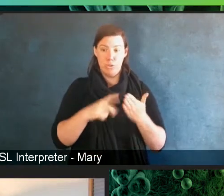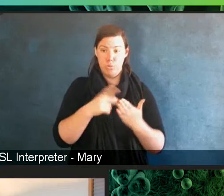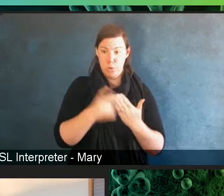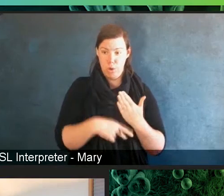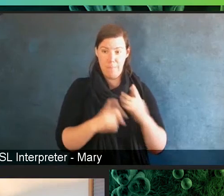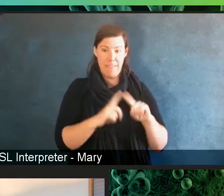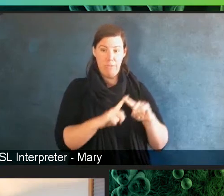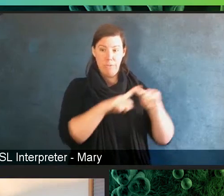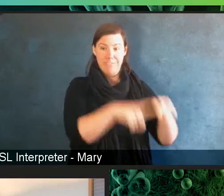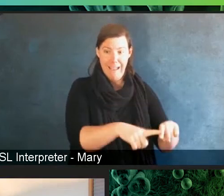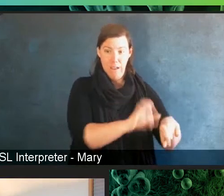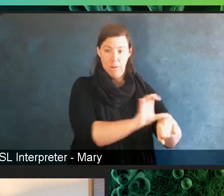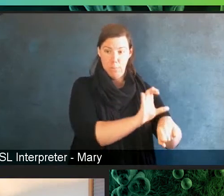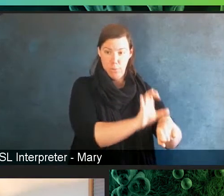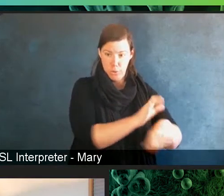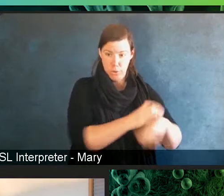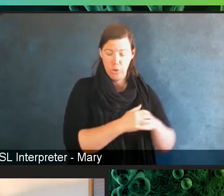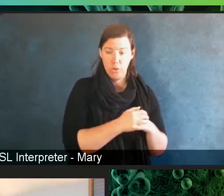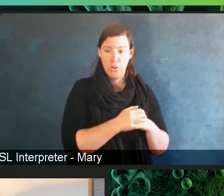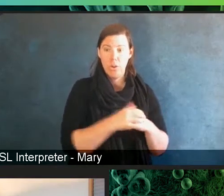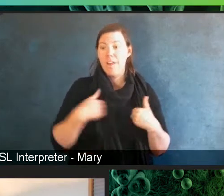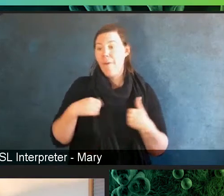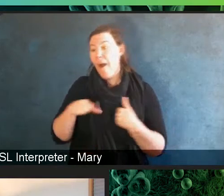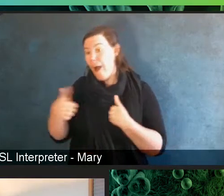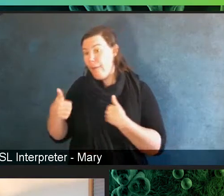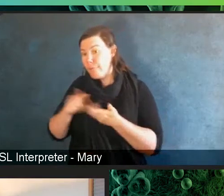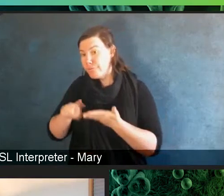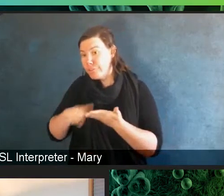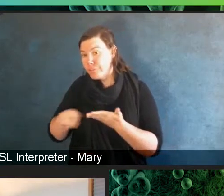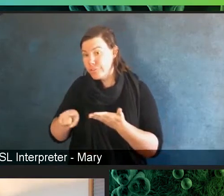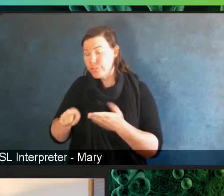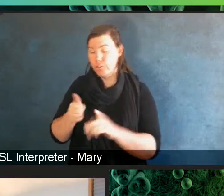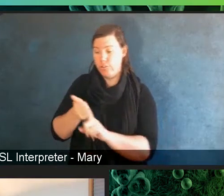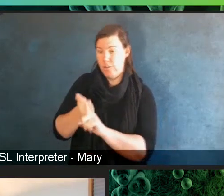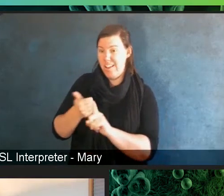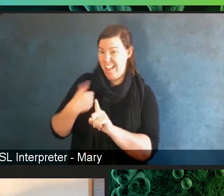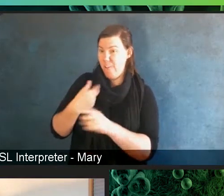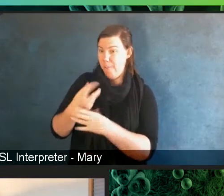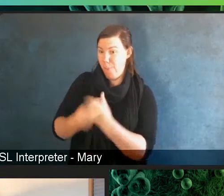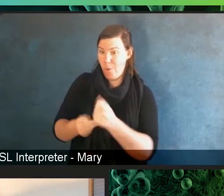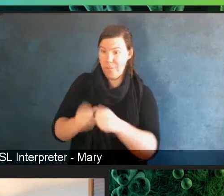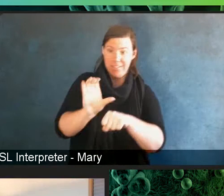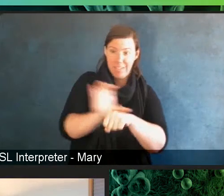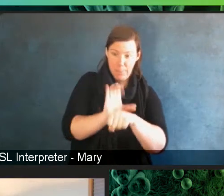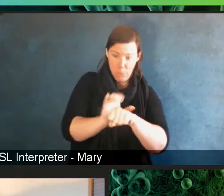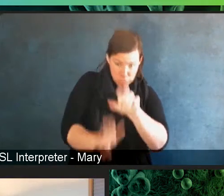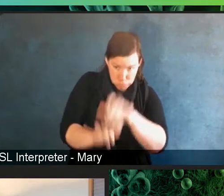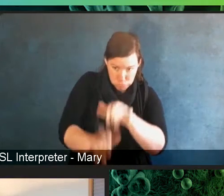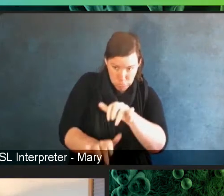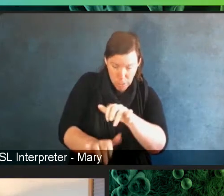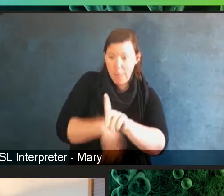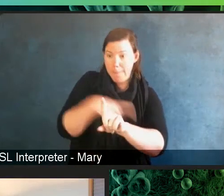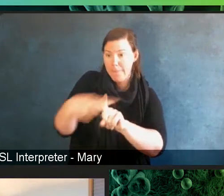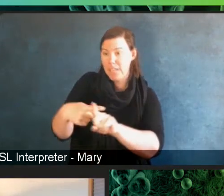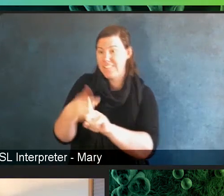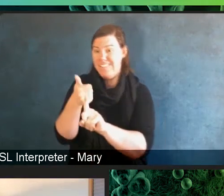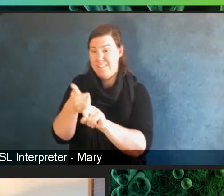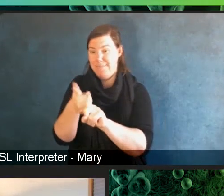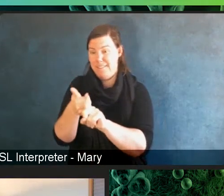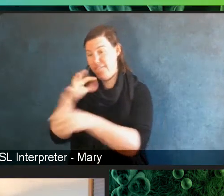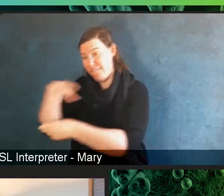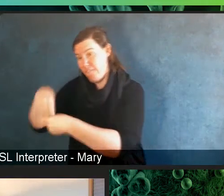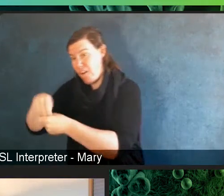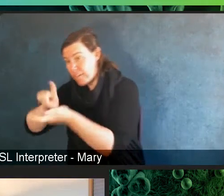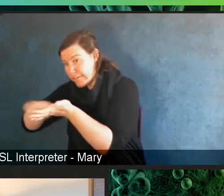bench and a computer, or they might have research programs where they both advance their own research and they also play a supportive and collaborative role to help, for example, a